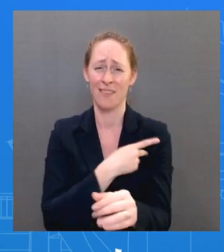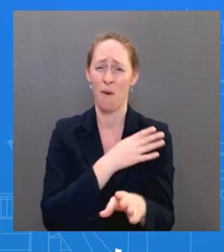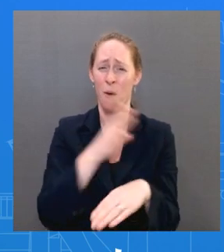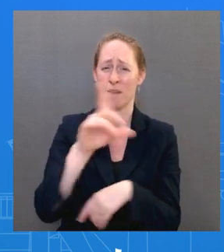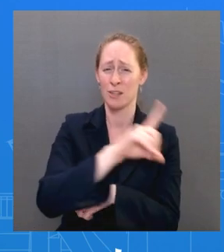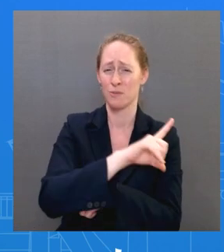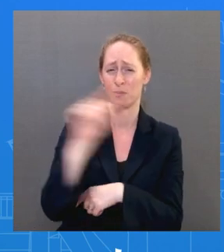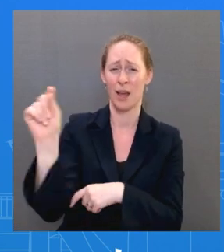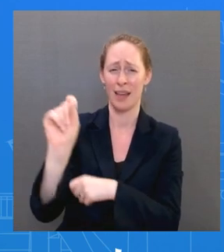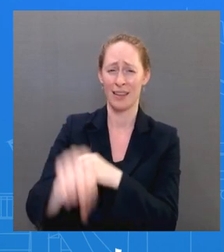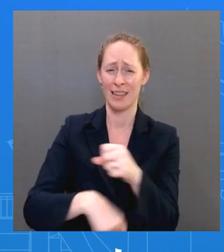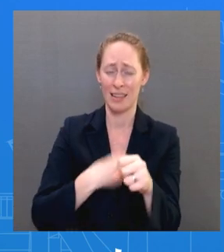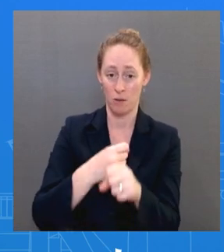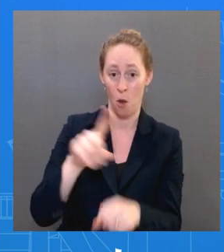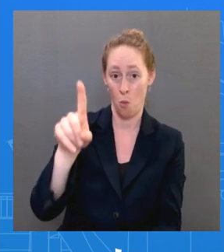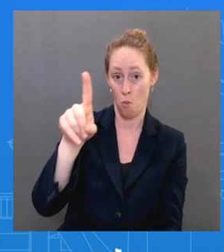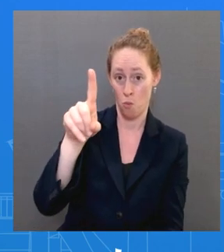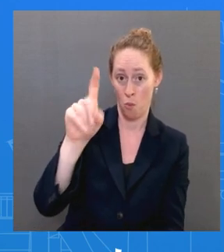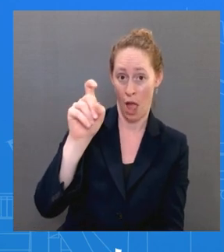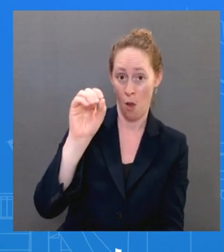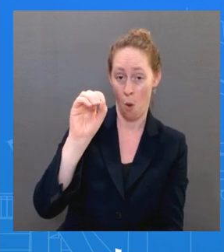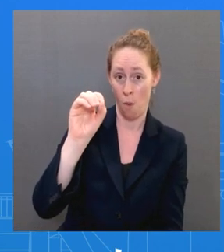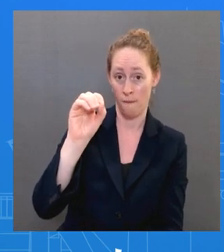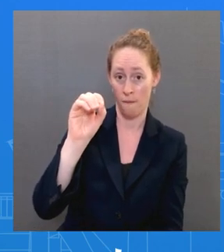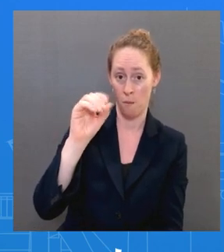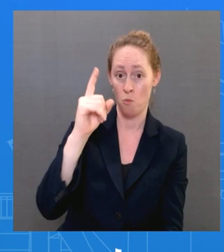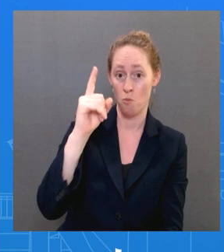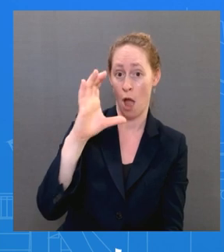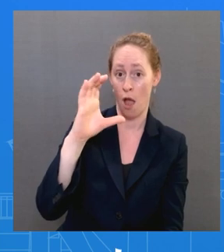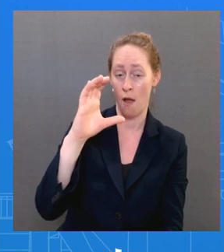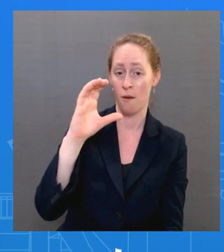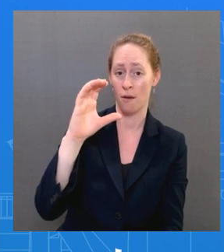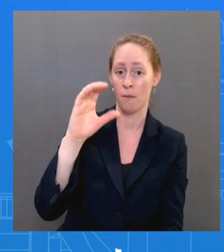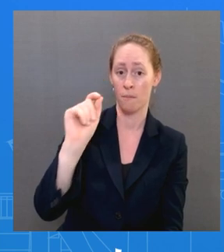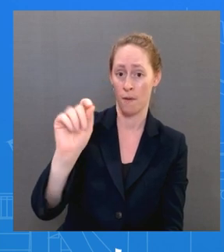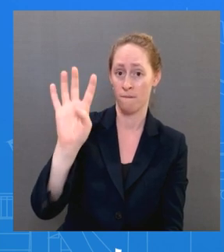consider a regular fever. 99.4 is very much